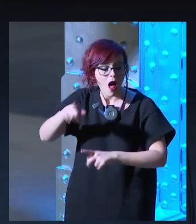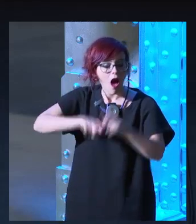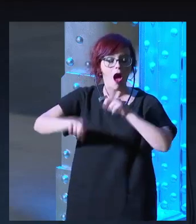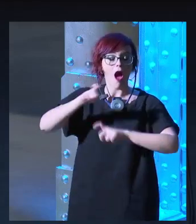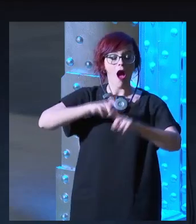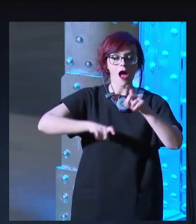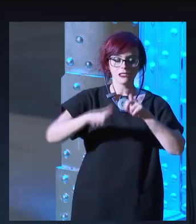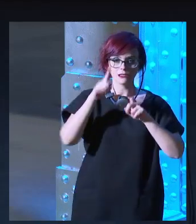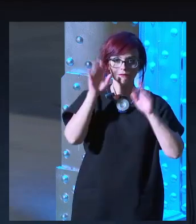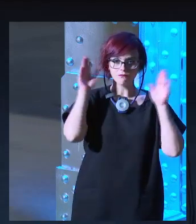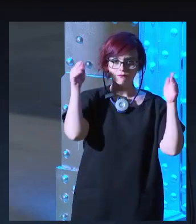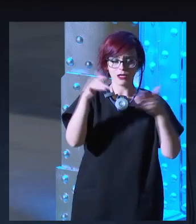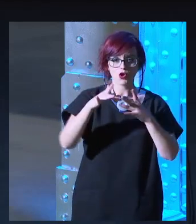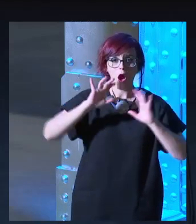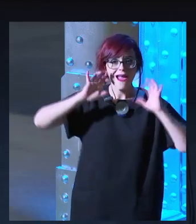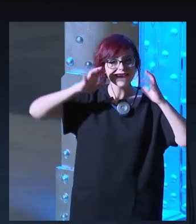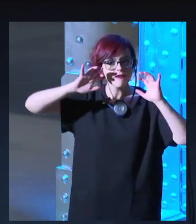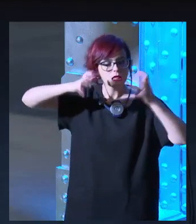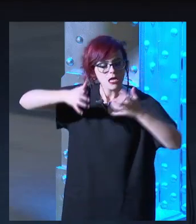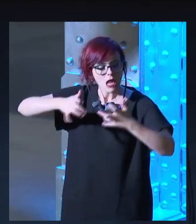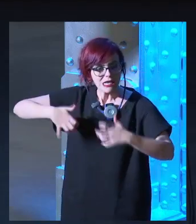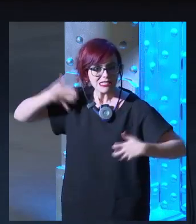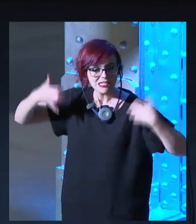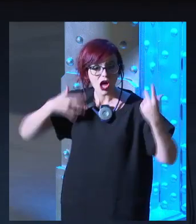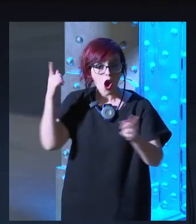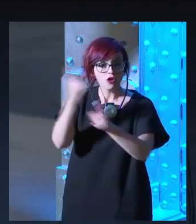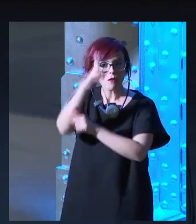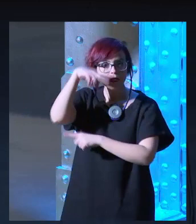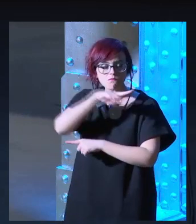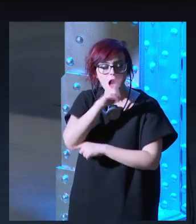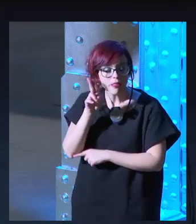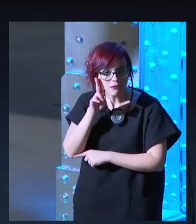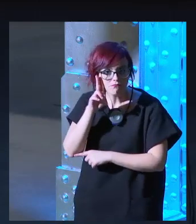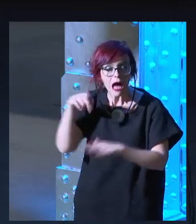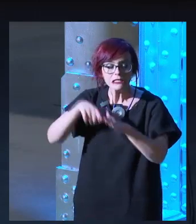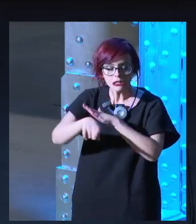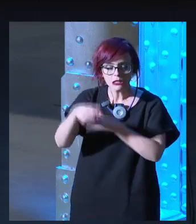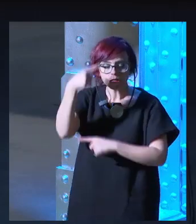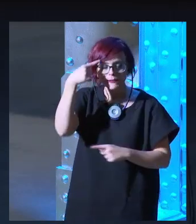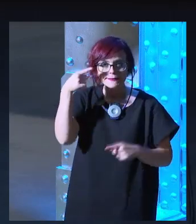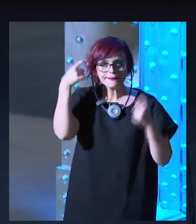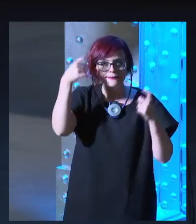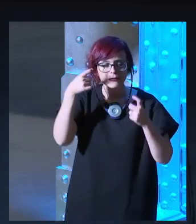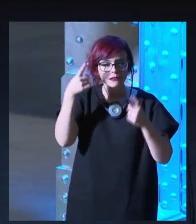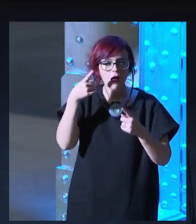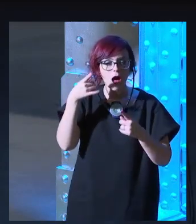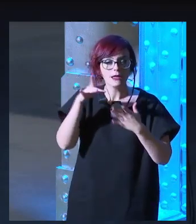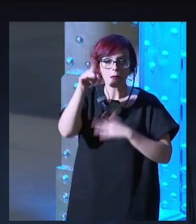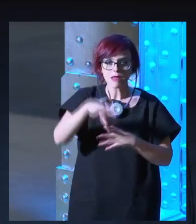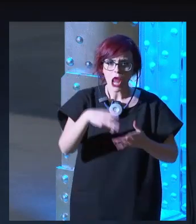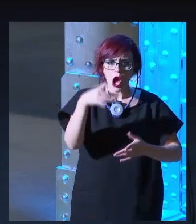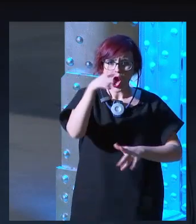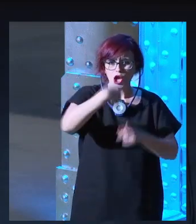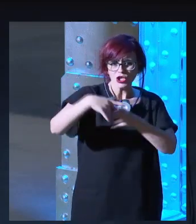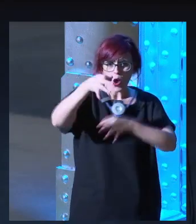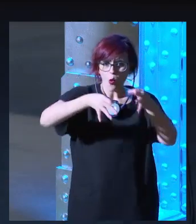did, and towards what I often saw as injustice about me as a woman or